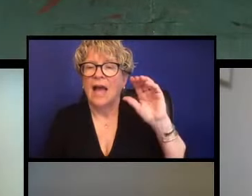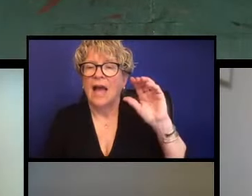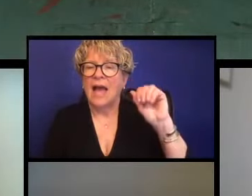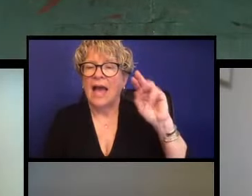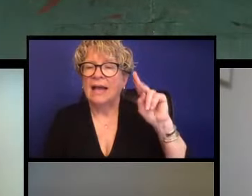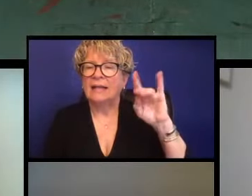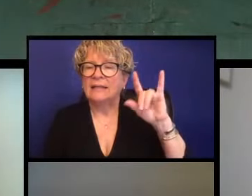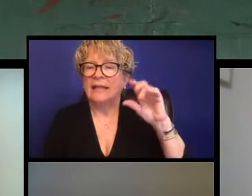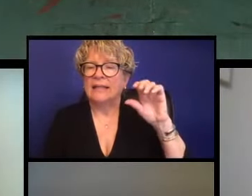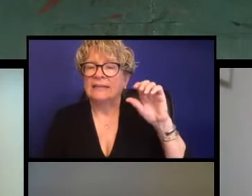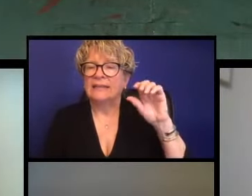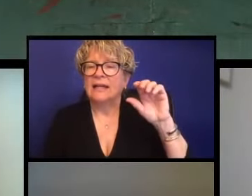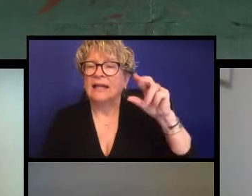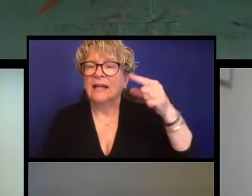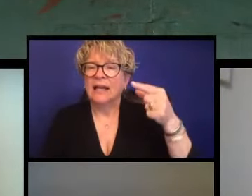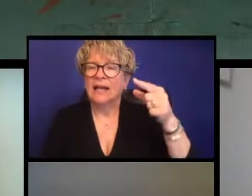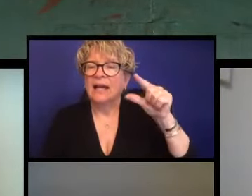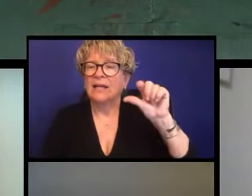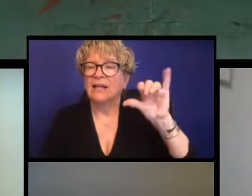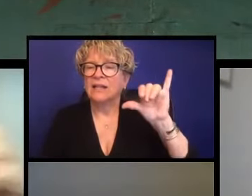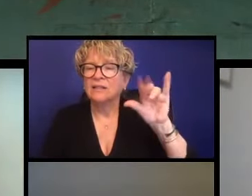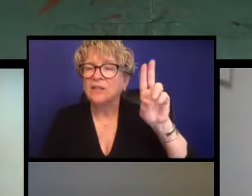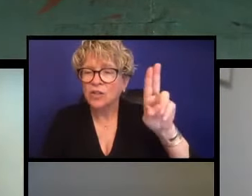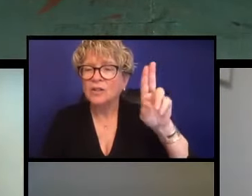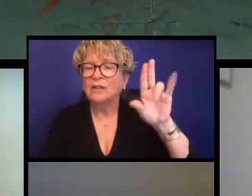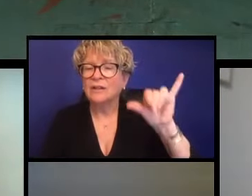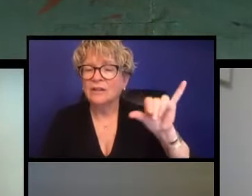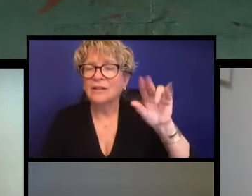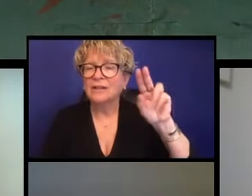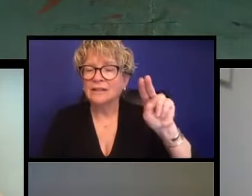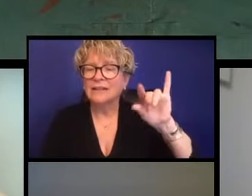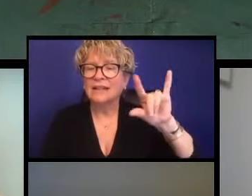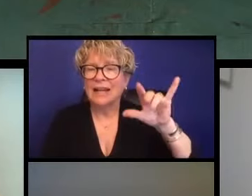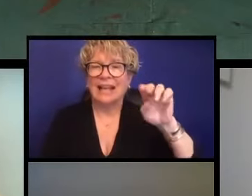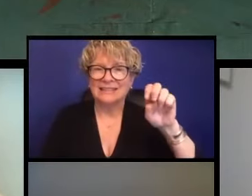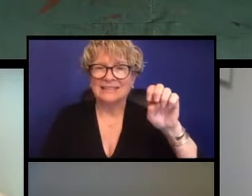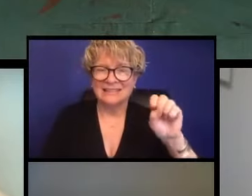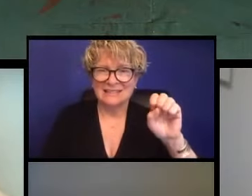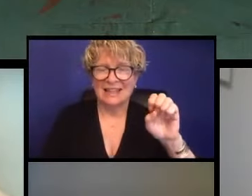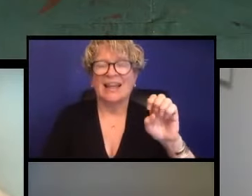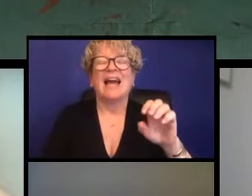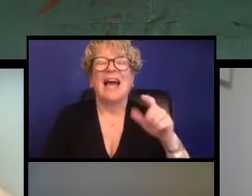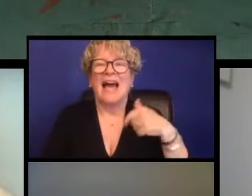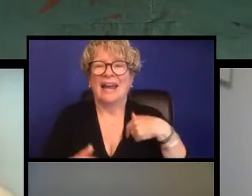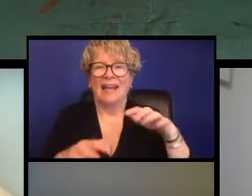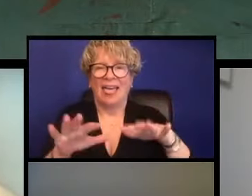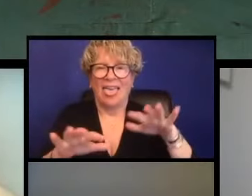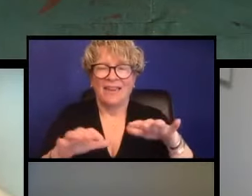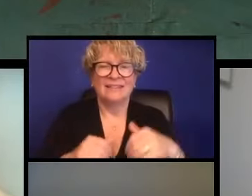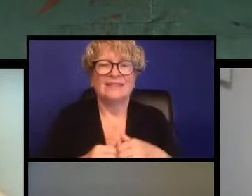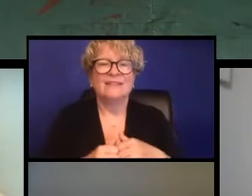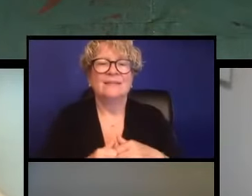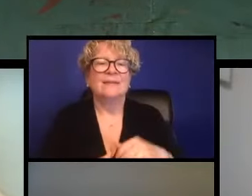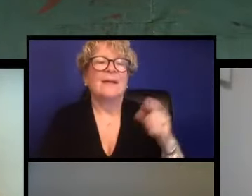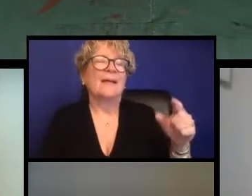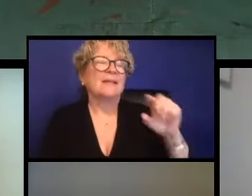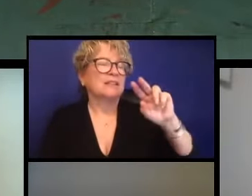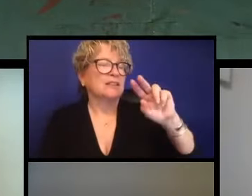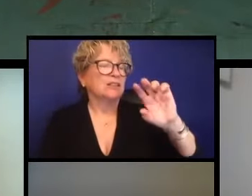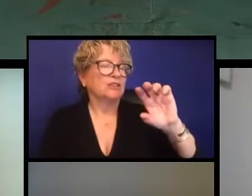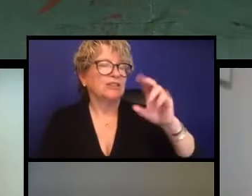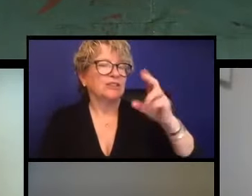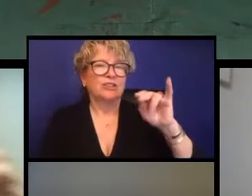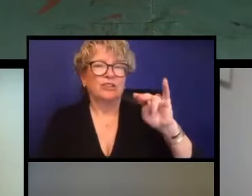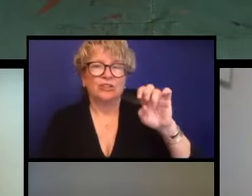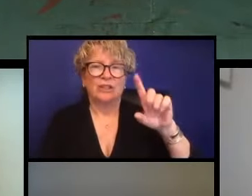So my advice is to, well, I've already given it, but seriously, read the submission guidelines. I cannot